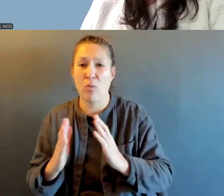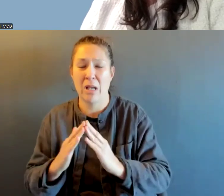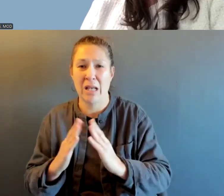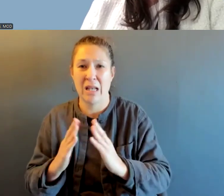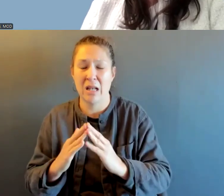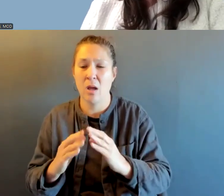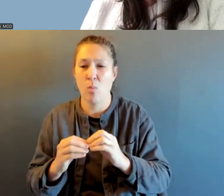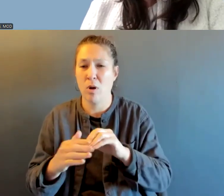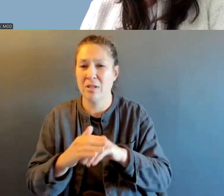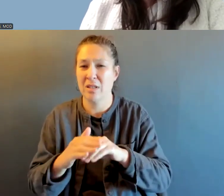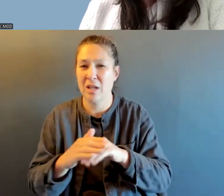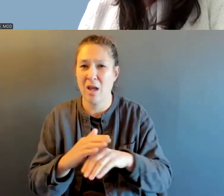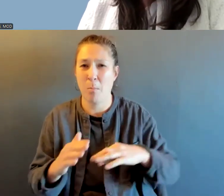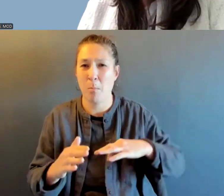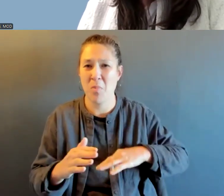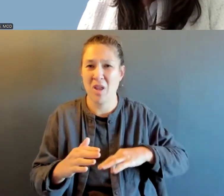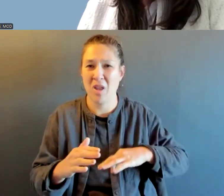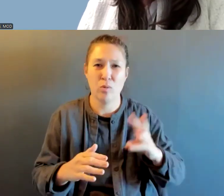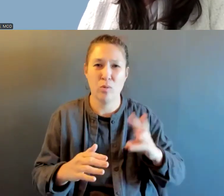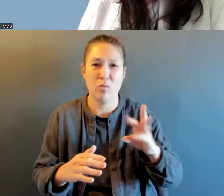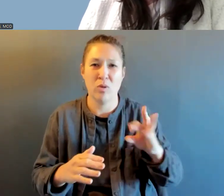Westfield, which is in Hampton County.